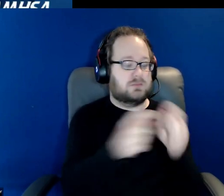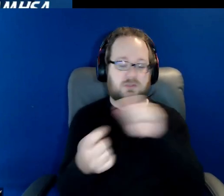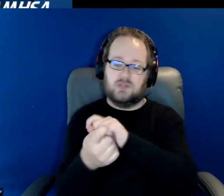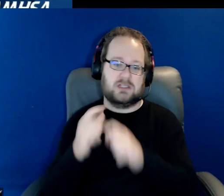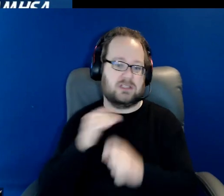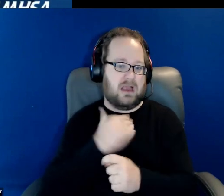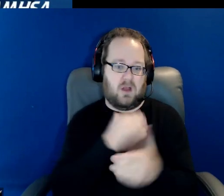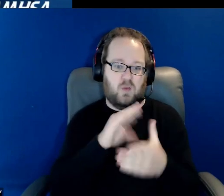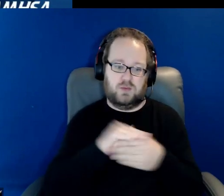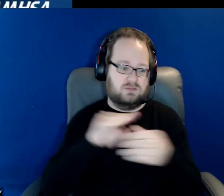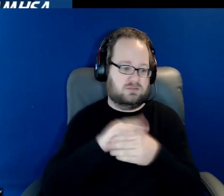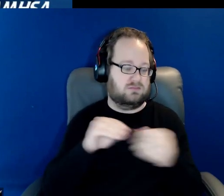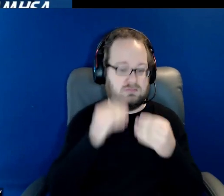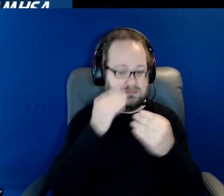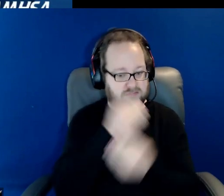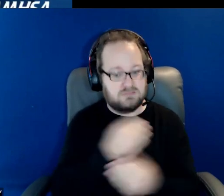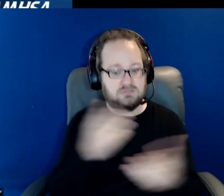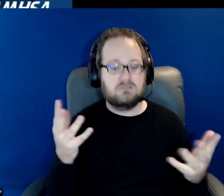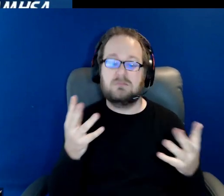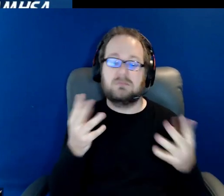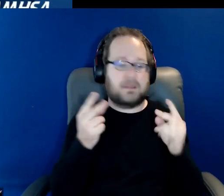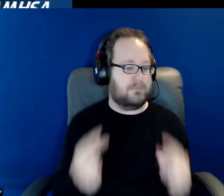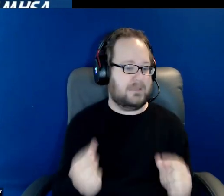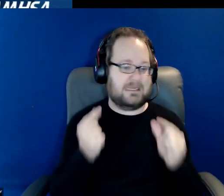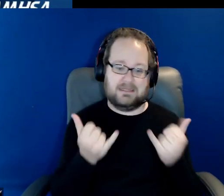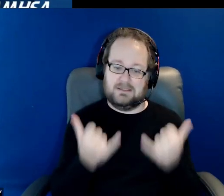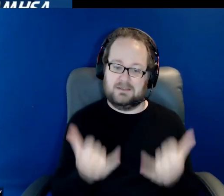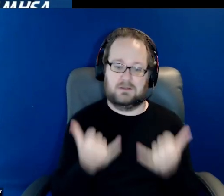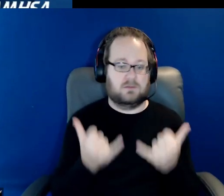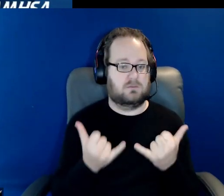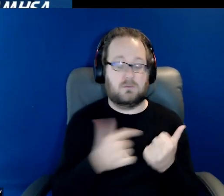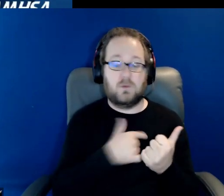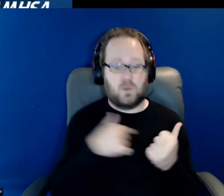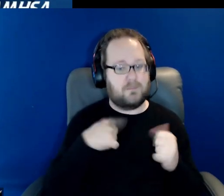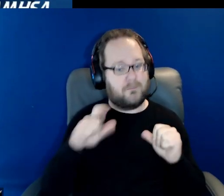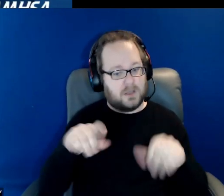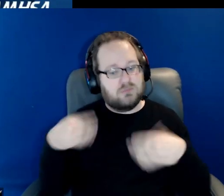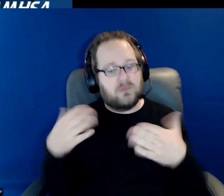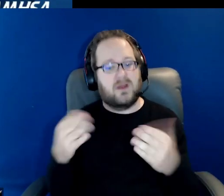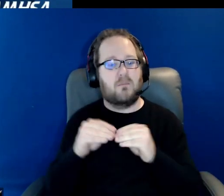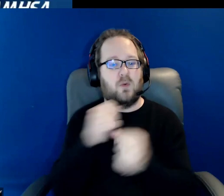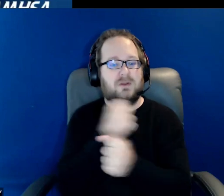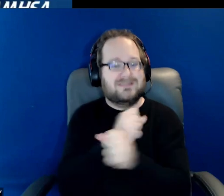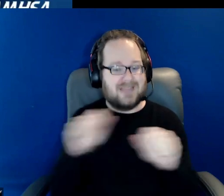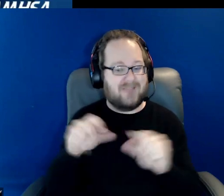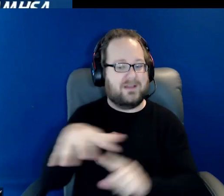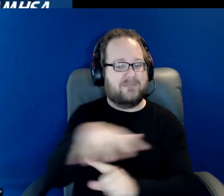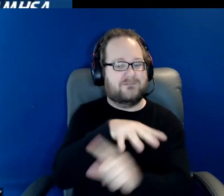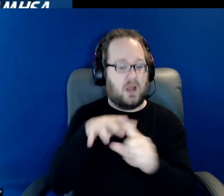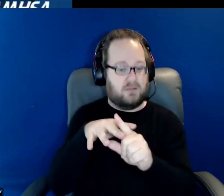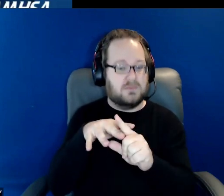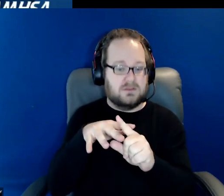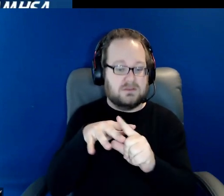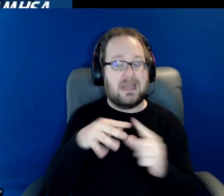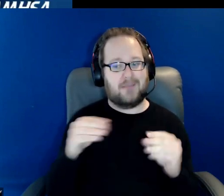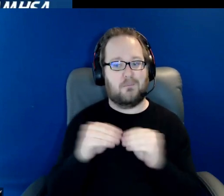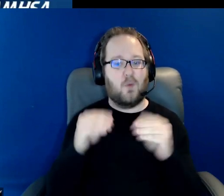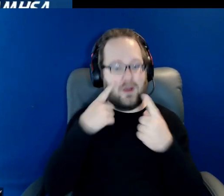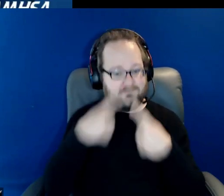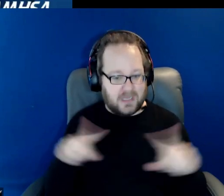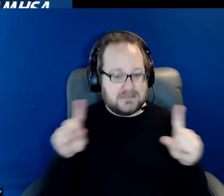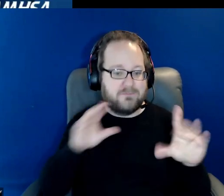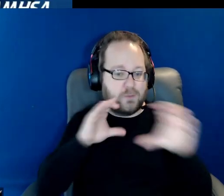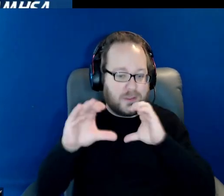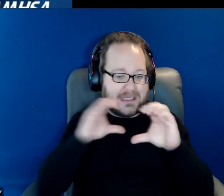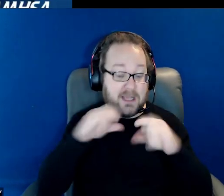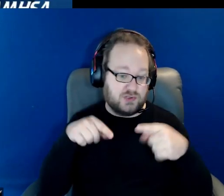as well as the strategies that we use to provide safer environments and more effective coordination during these events.